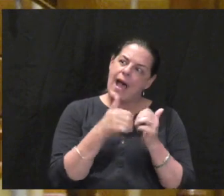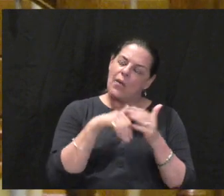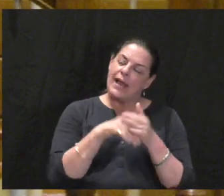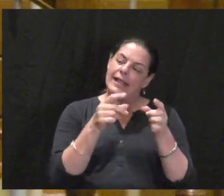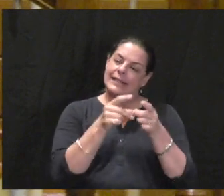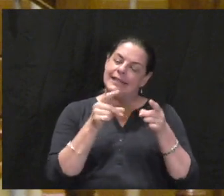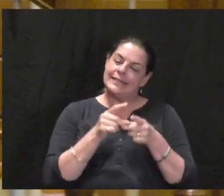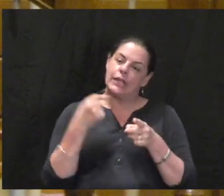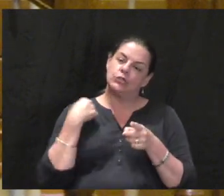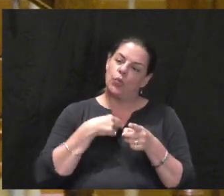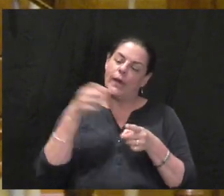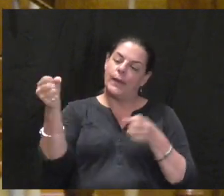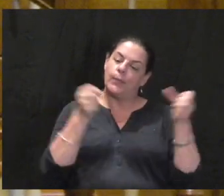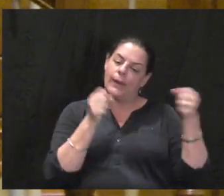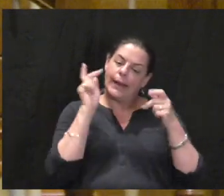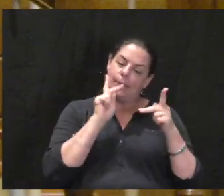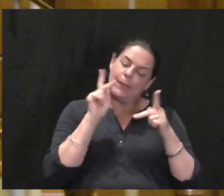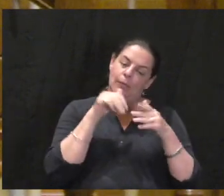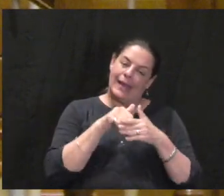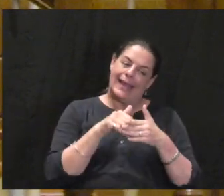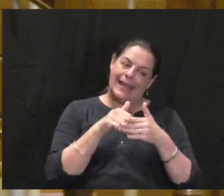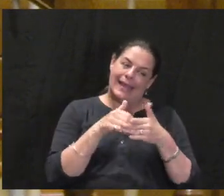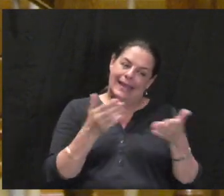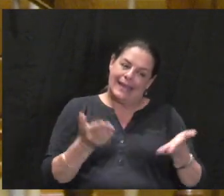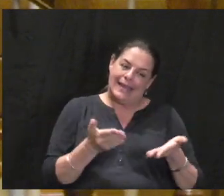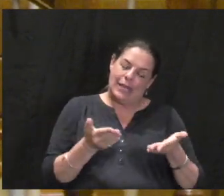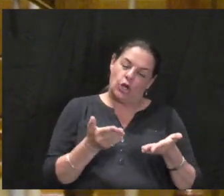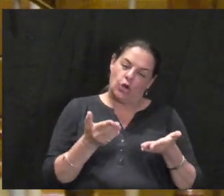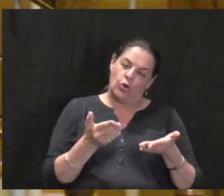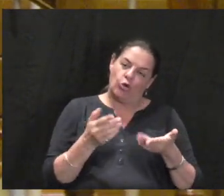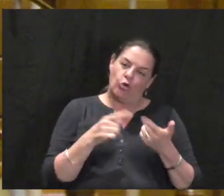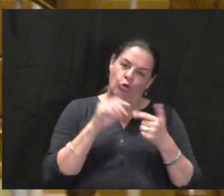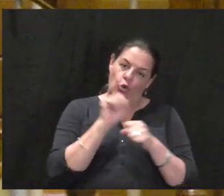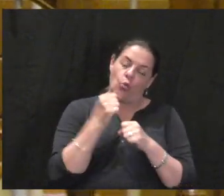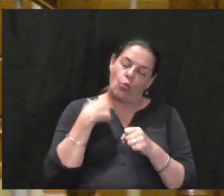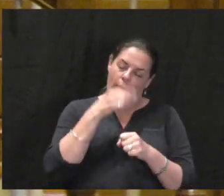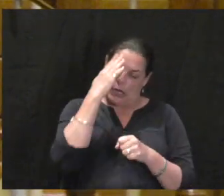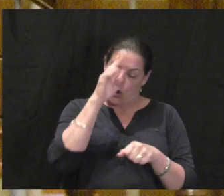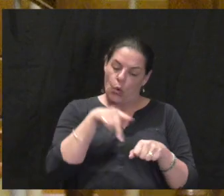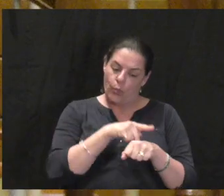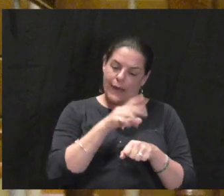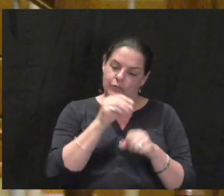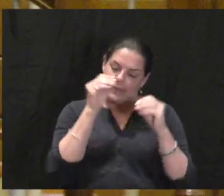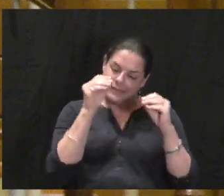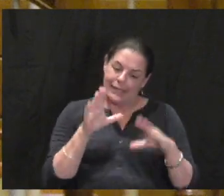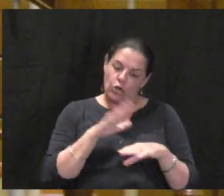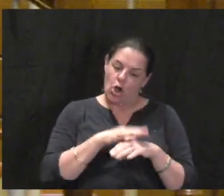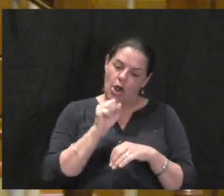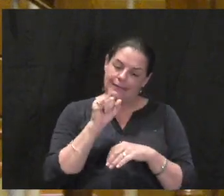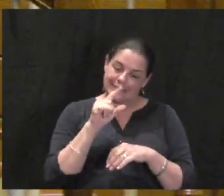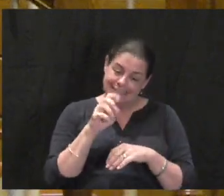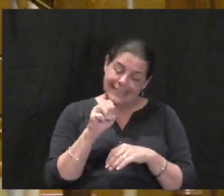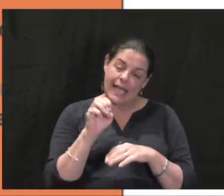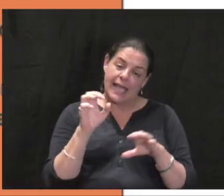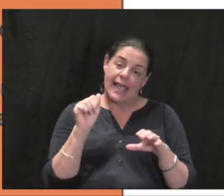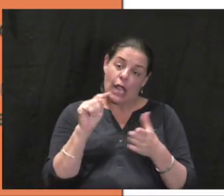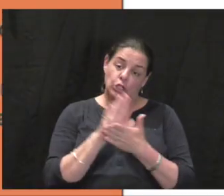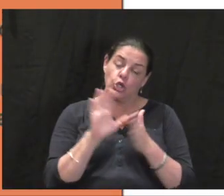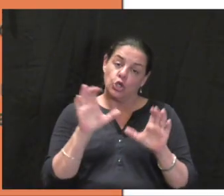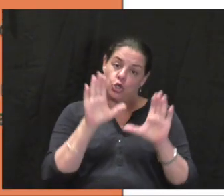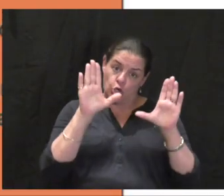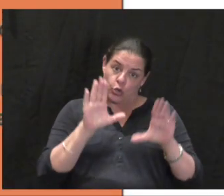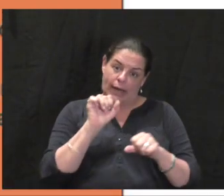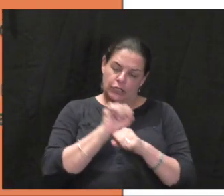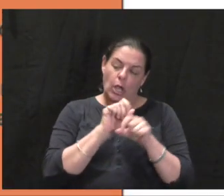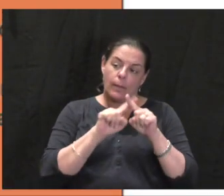but as a district, is there more that we could be doing to be strategic and intentional about how we welcome people into our big family? And then the